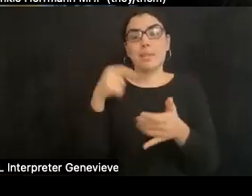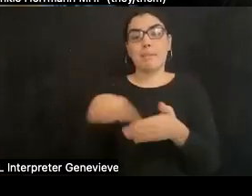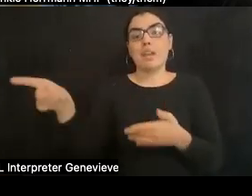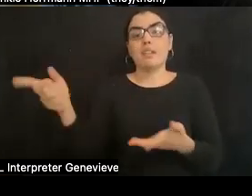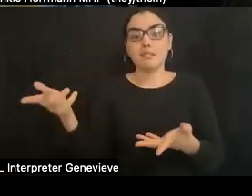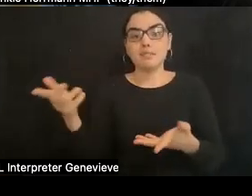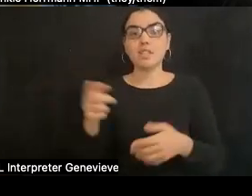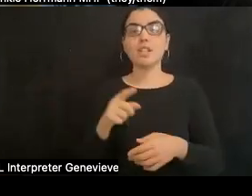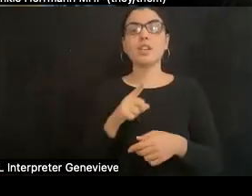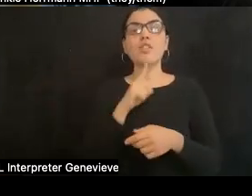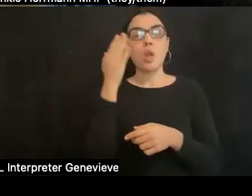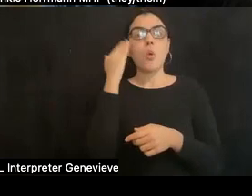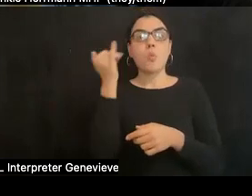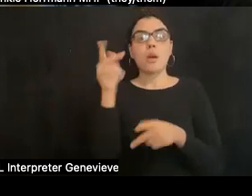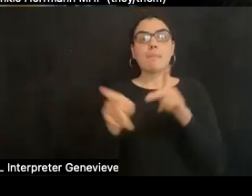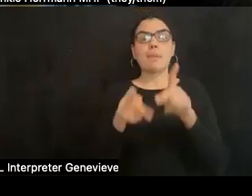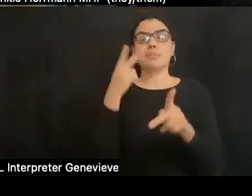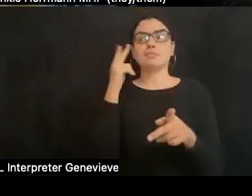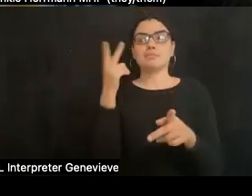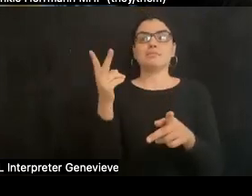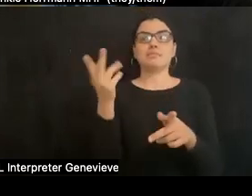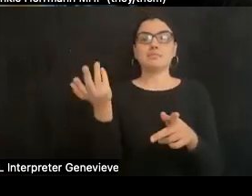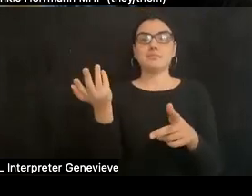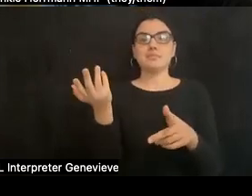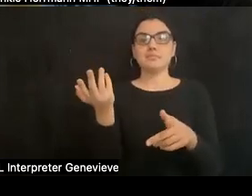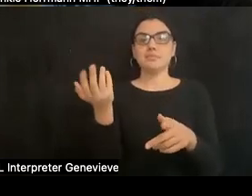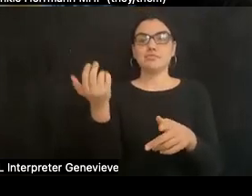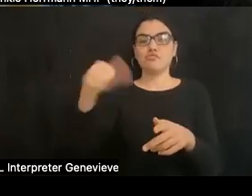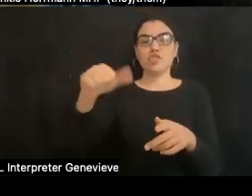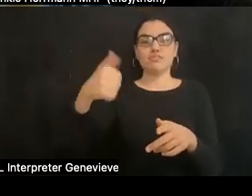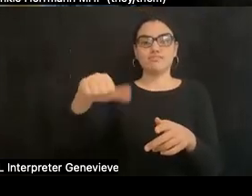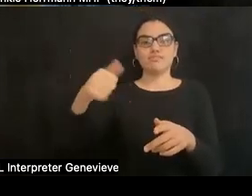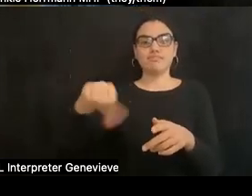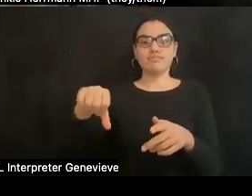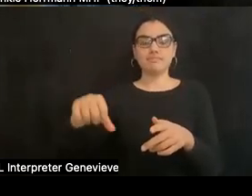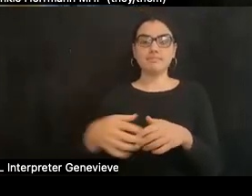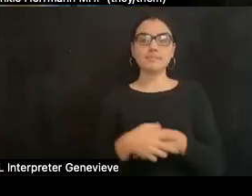think is a lot of why people start seeing a lot of rejections.